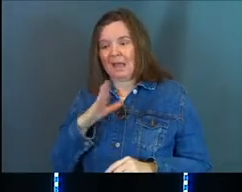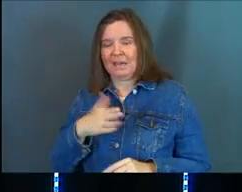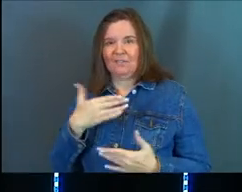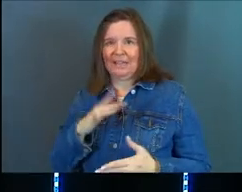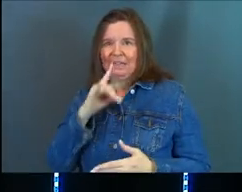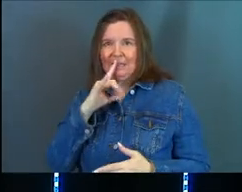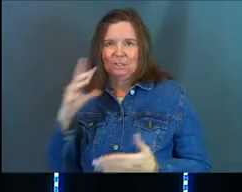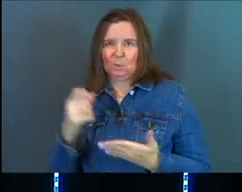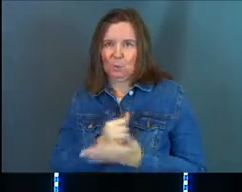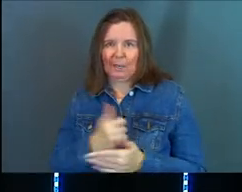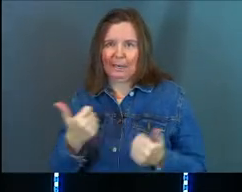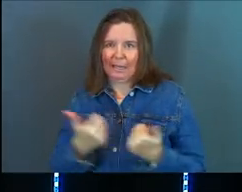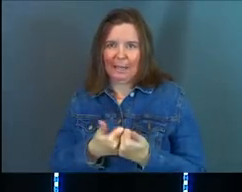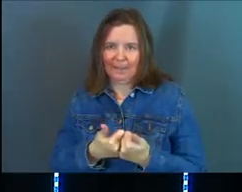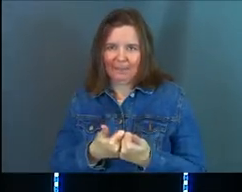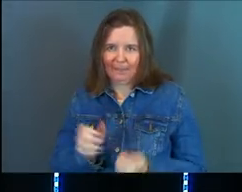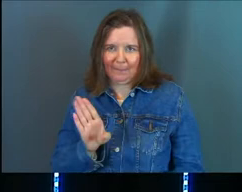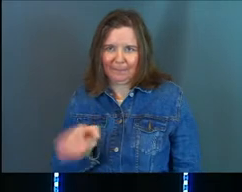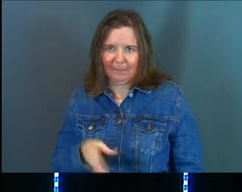never let the kids win at a game.